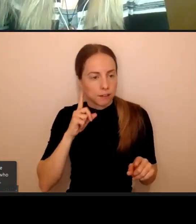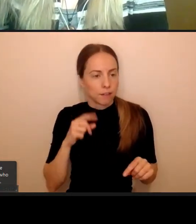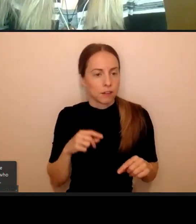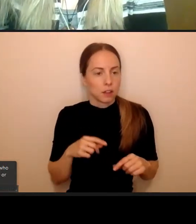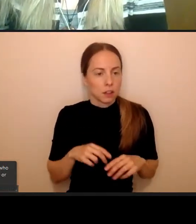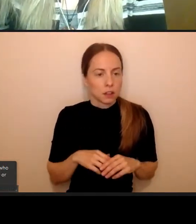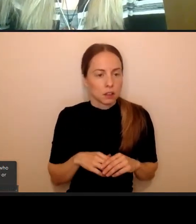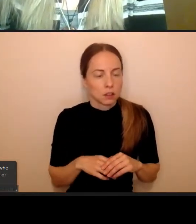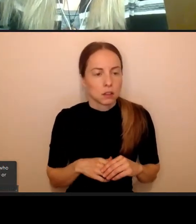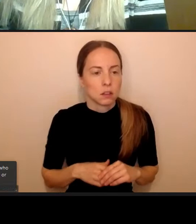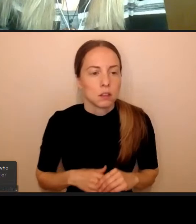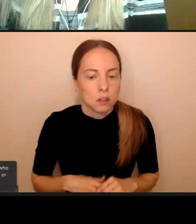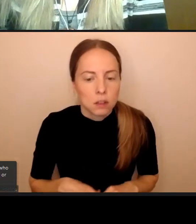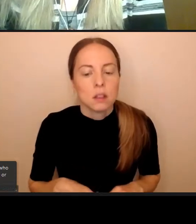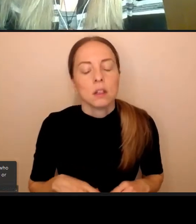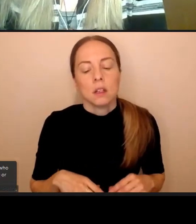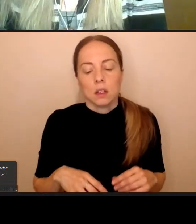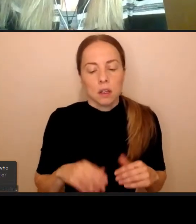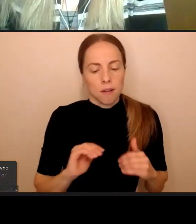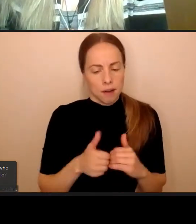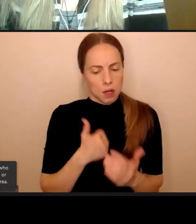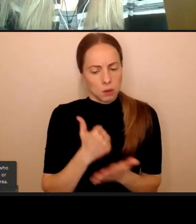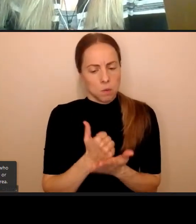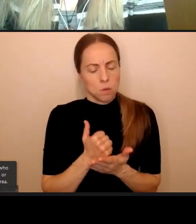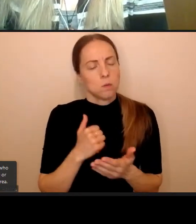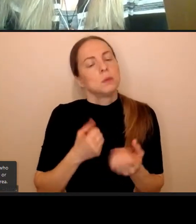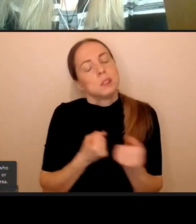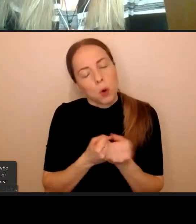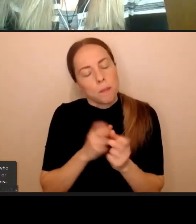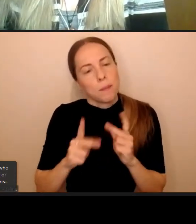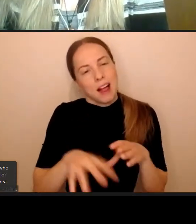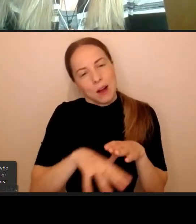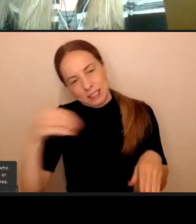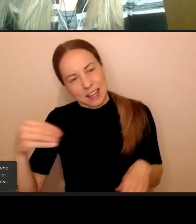or video to support people outside the metro area.